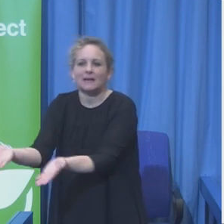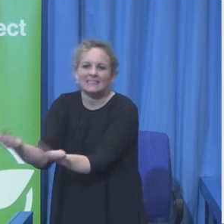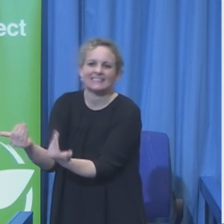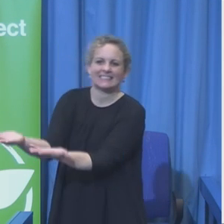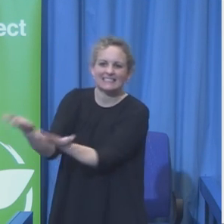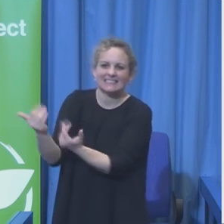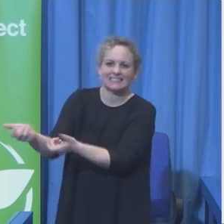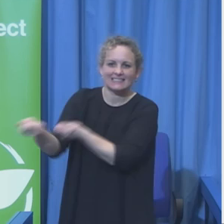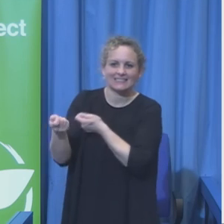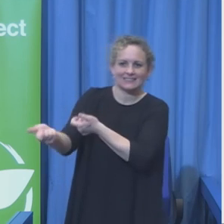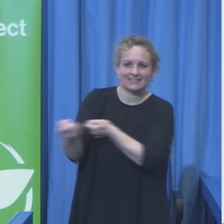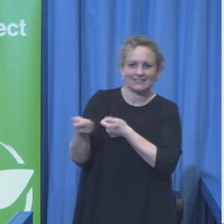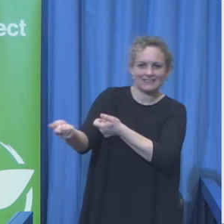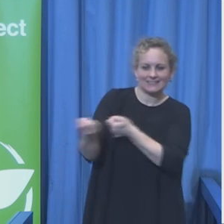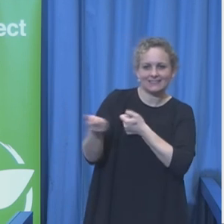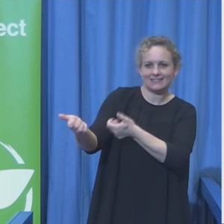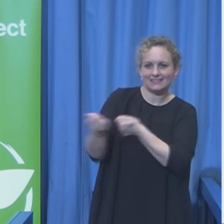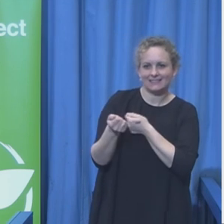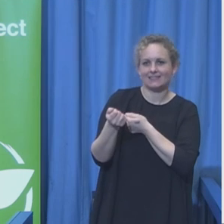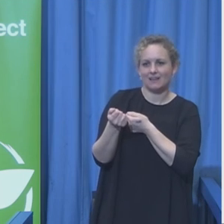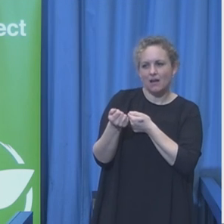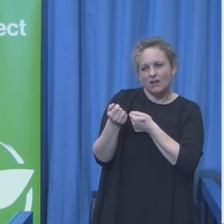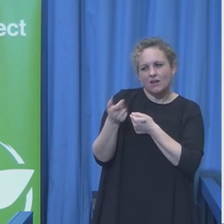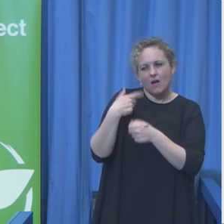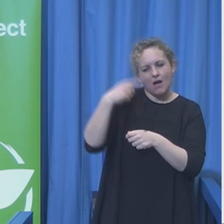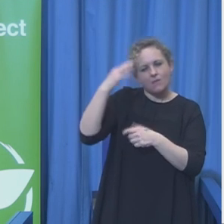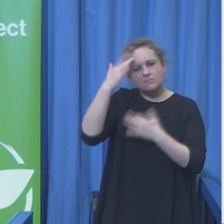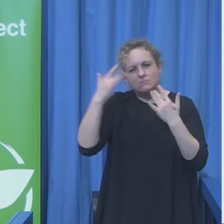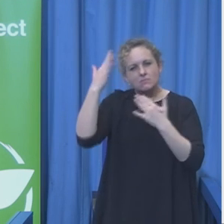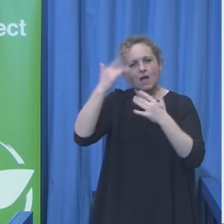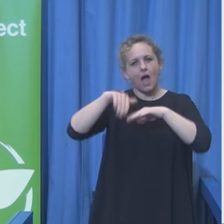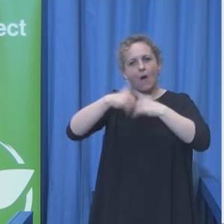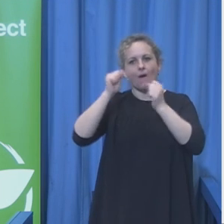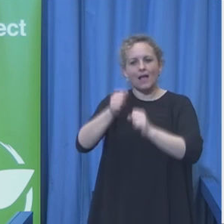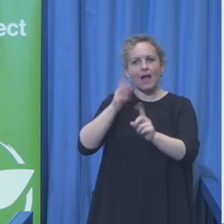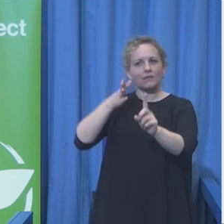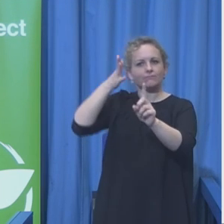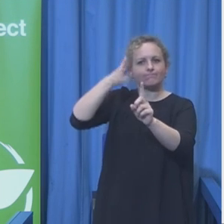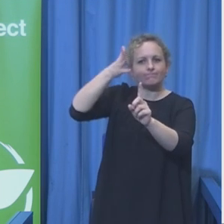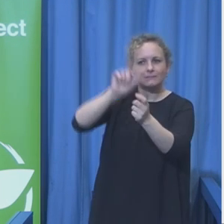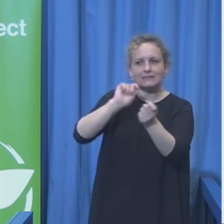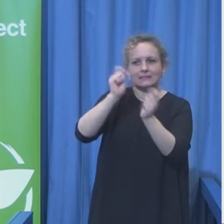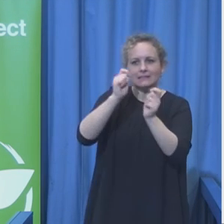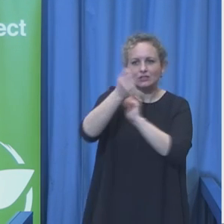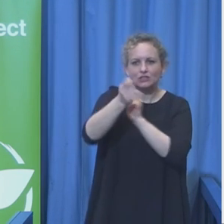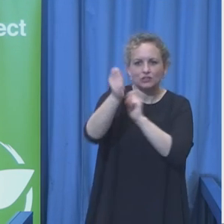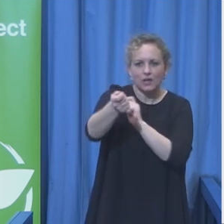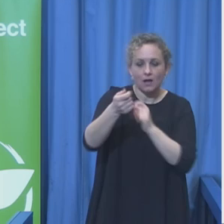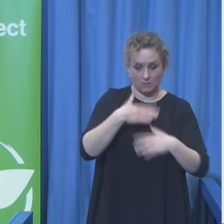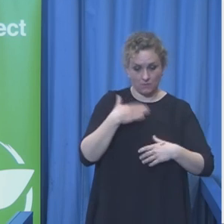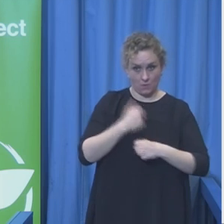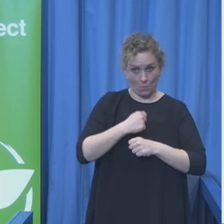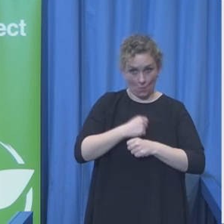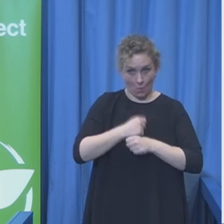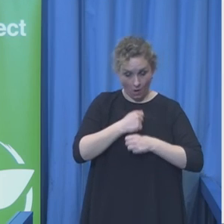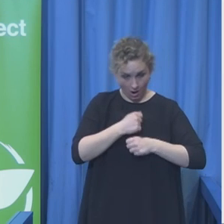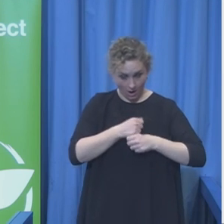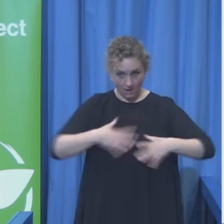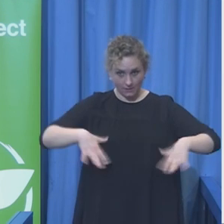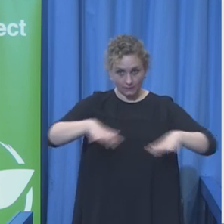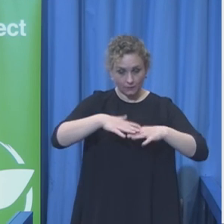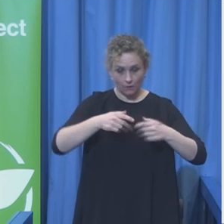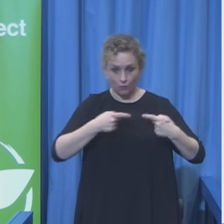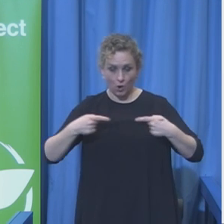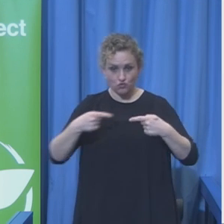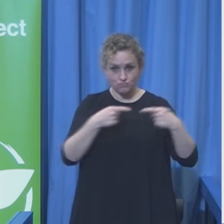Goals, because we are hoping and we are working towards improving the capacity of